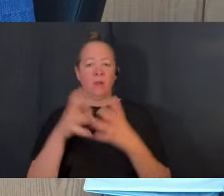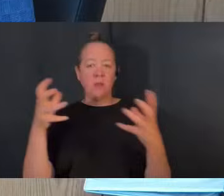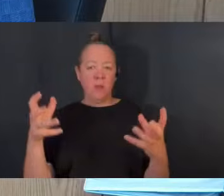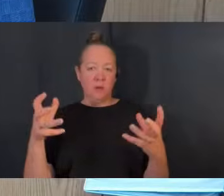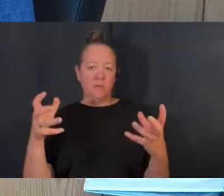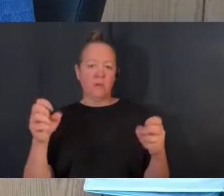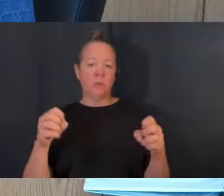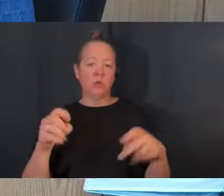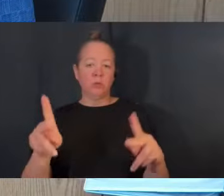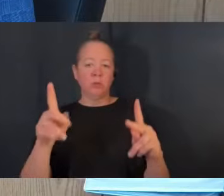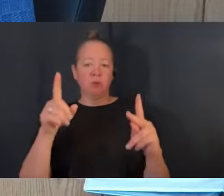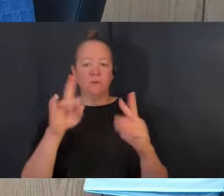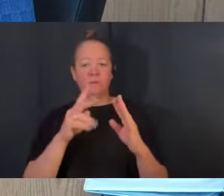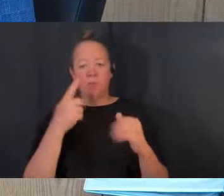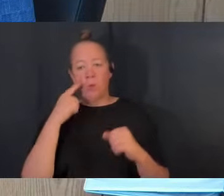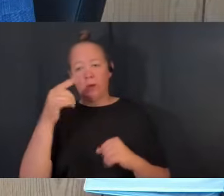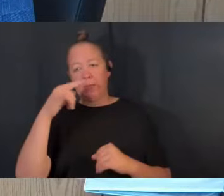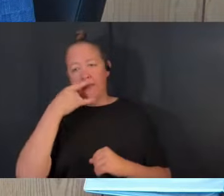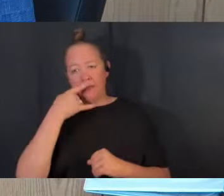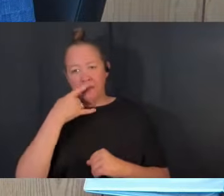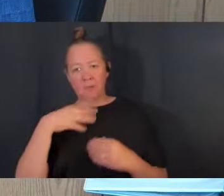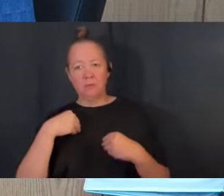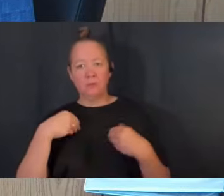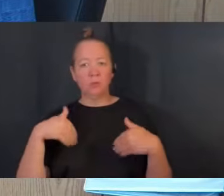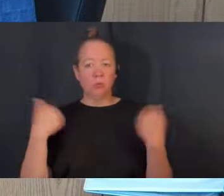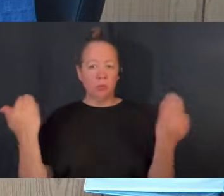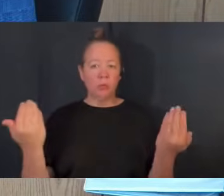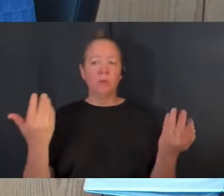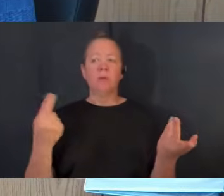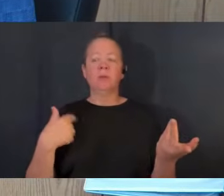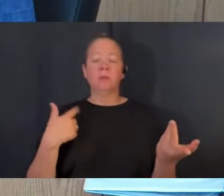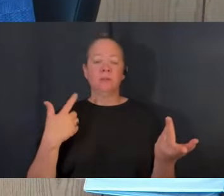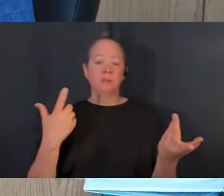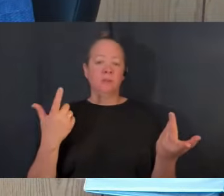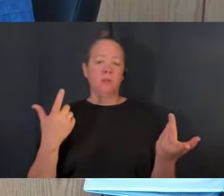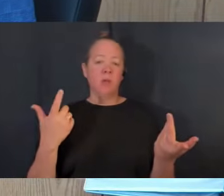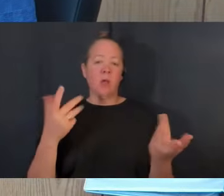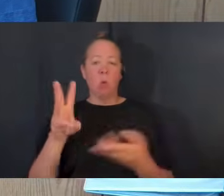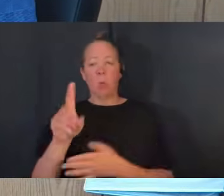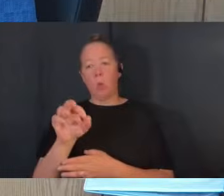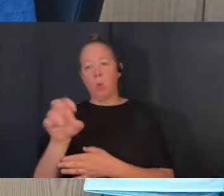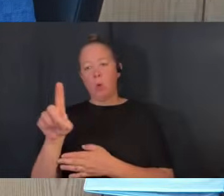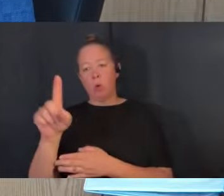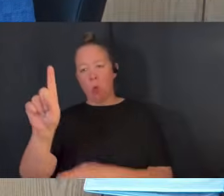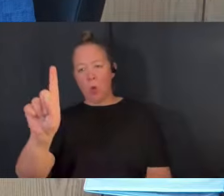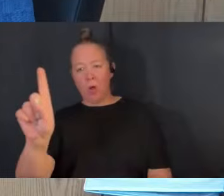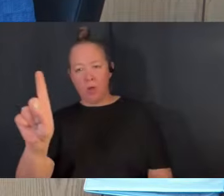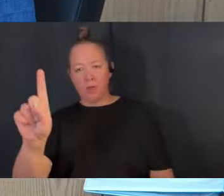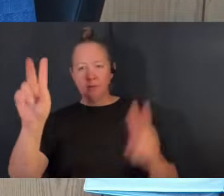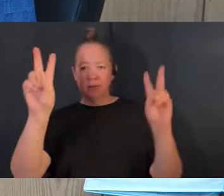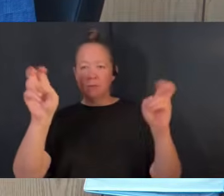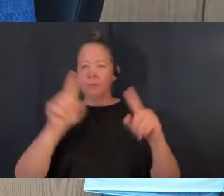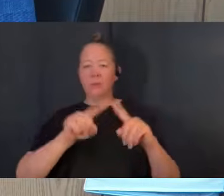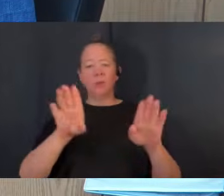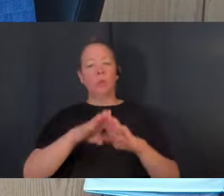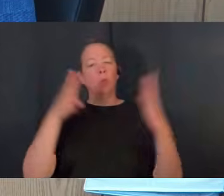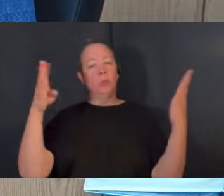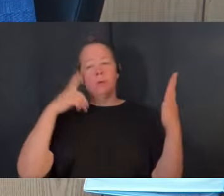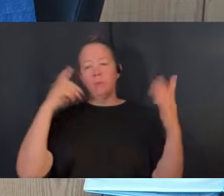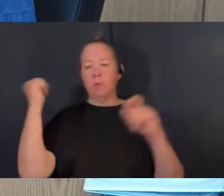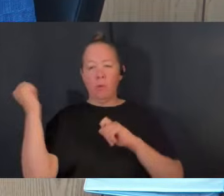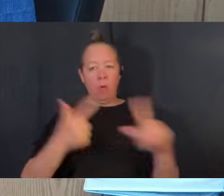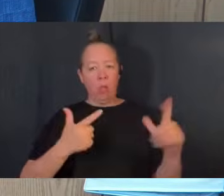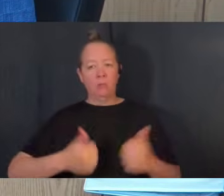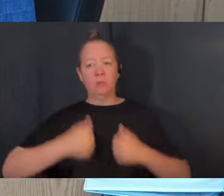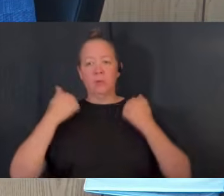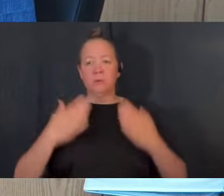well. Again, this is about fully engagement. It is a Ward 1 title, but it's open up to every resident and the surrounding